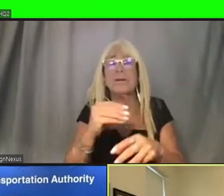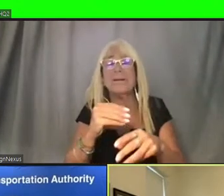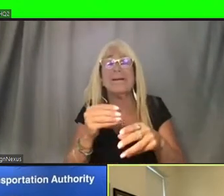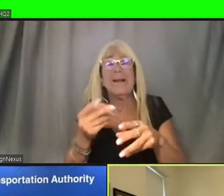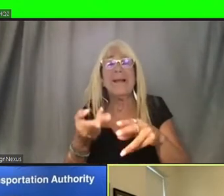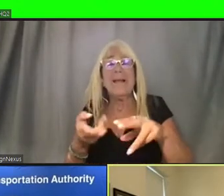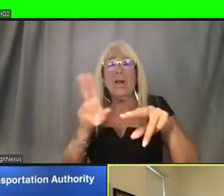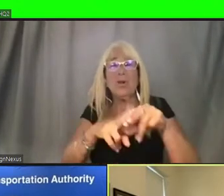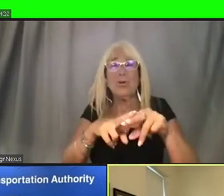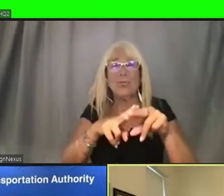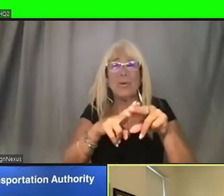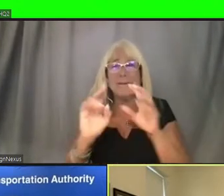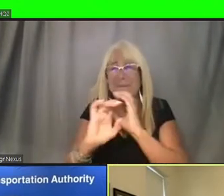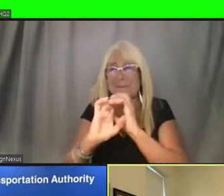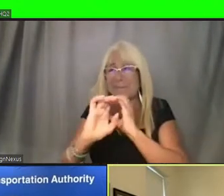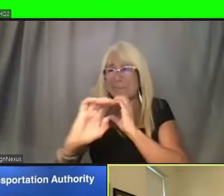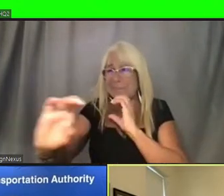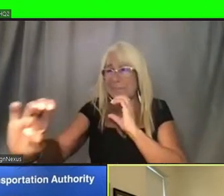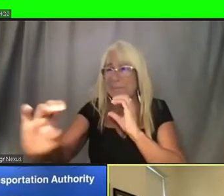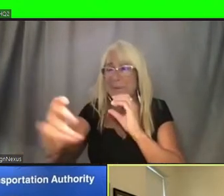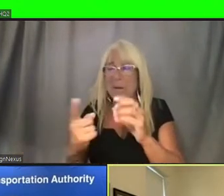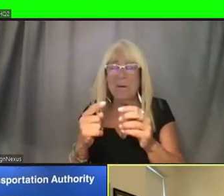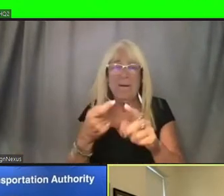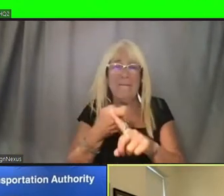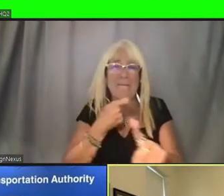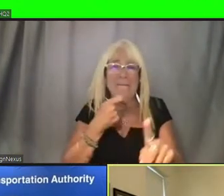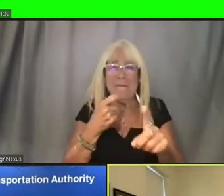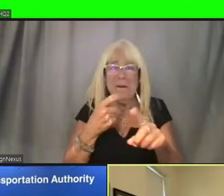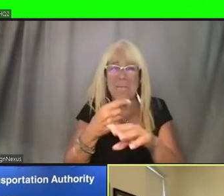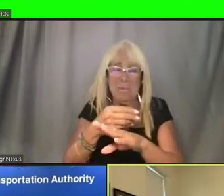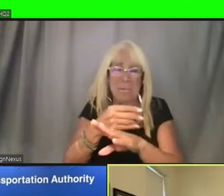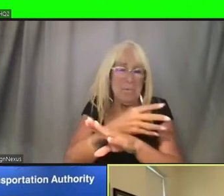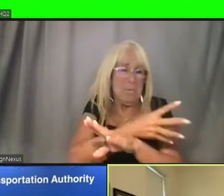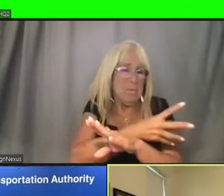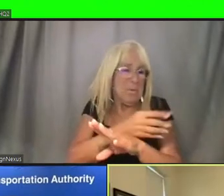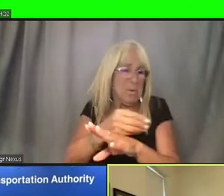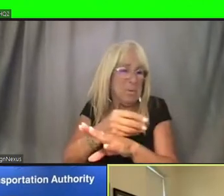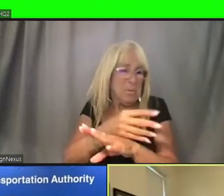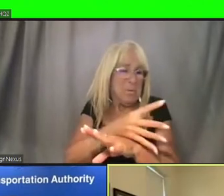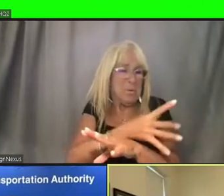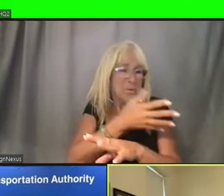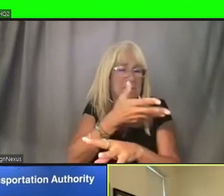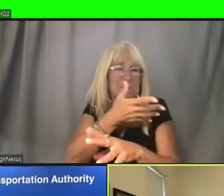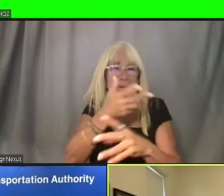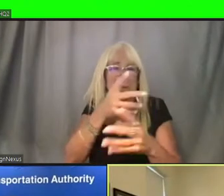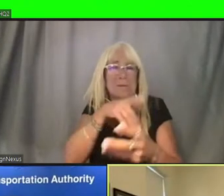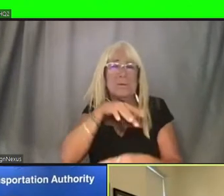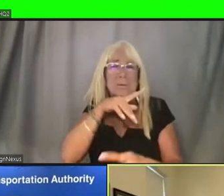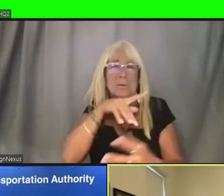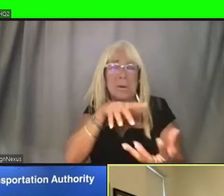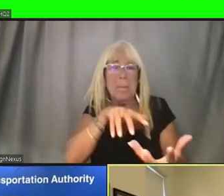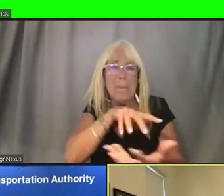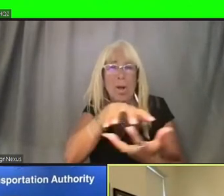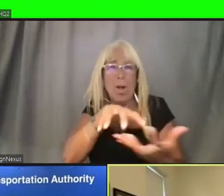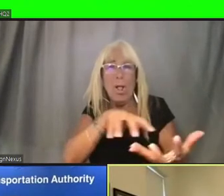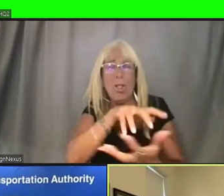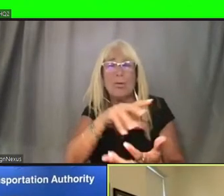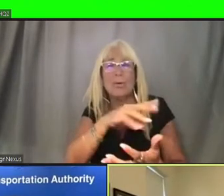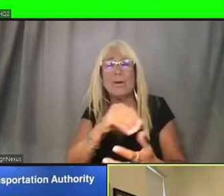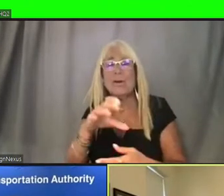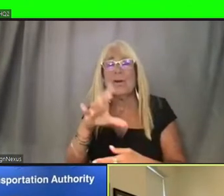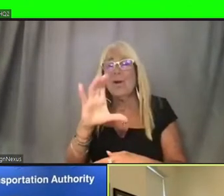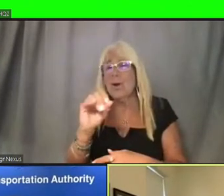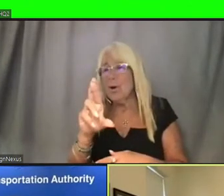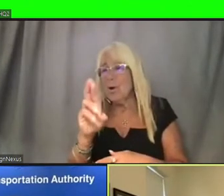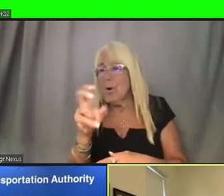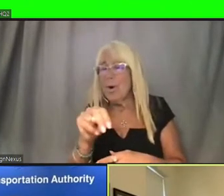in fact idling engines emit twice the amount of toxic pollutants as a car in motion these pollutants include carbon monoxide